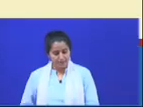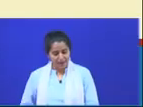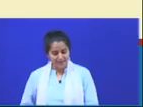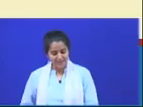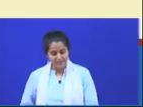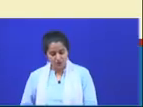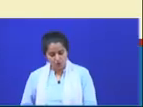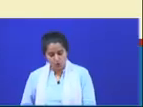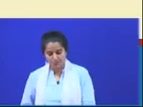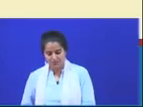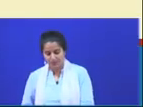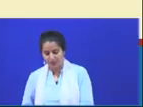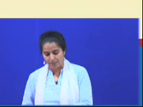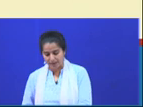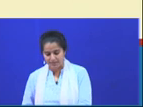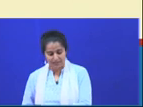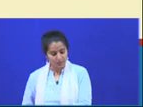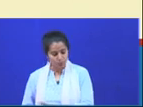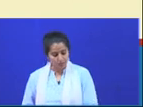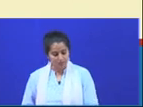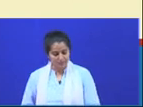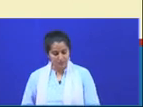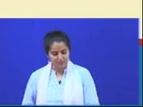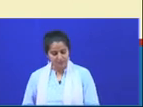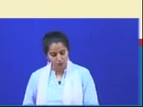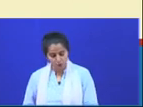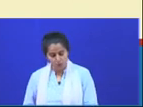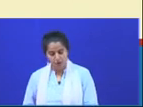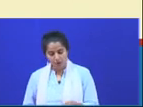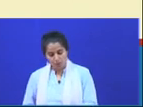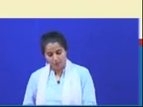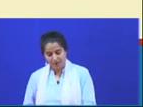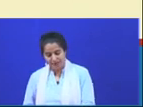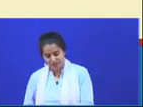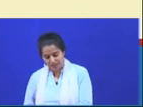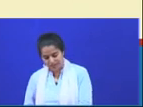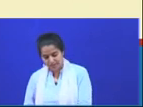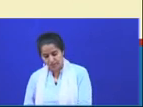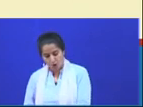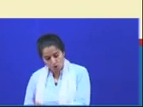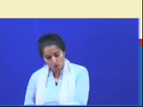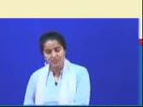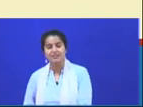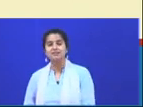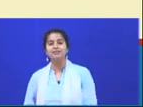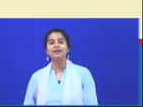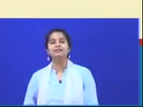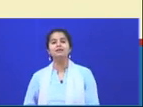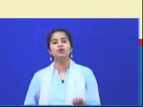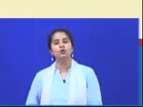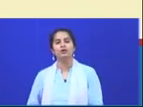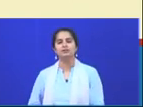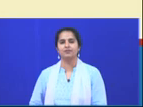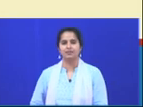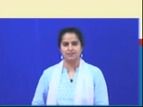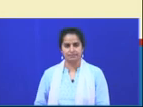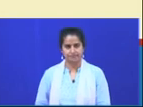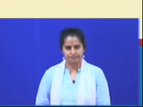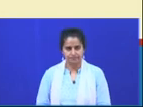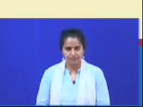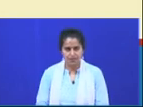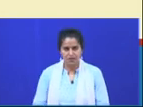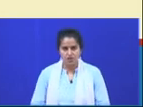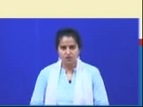a comparison in a group is being made, then the word expressing the group will be in the genitive or alternatively in the locative